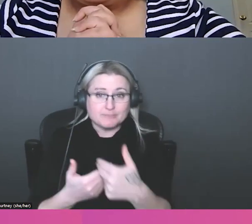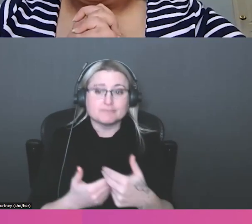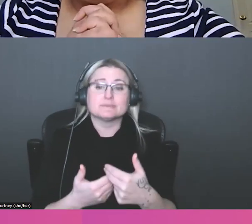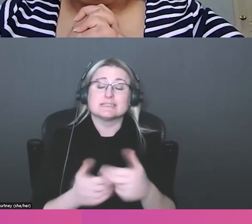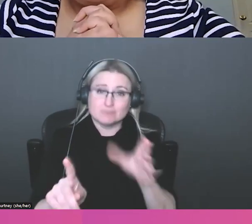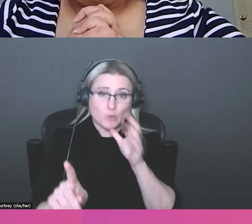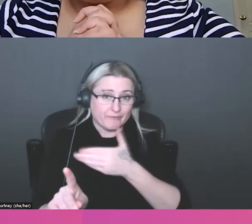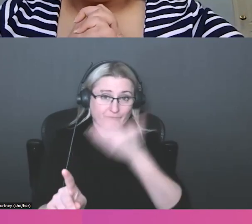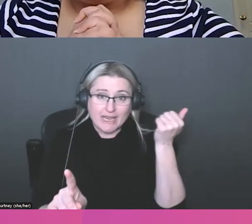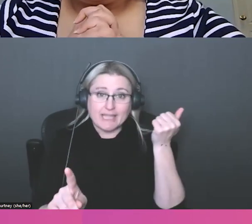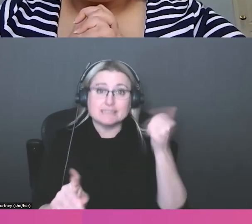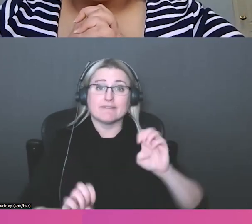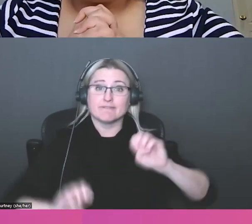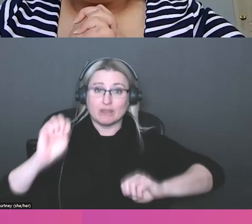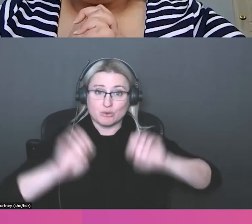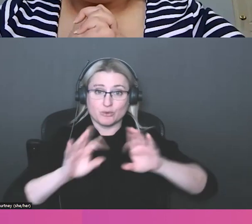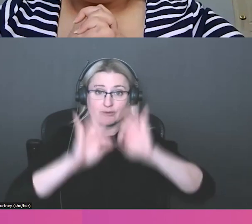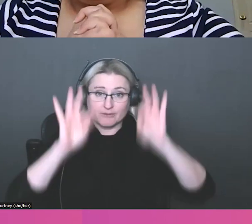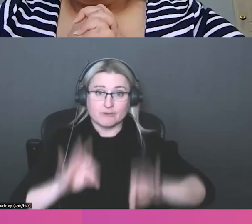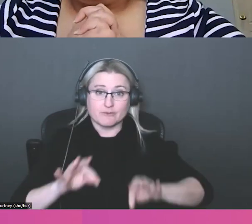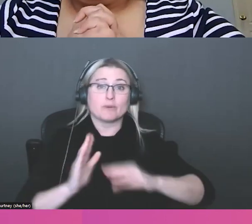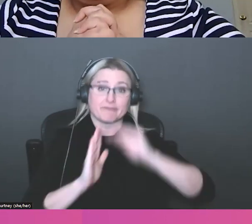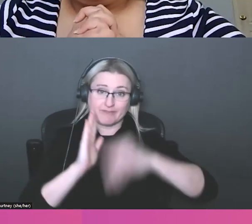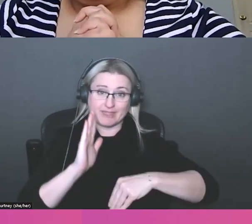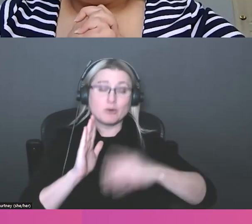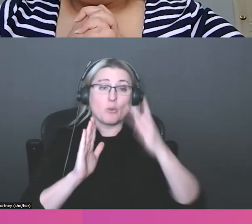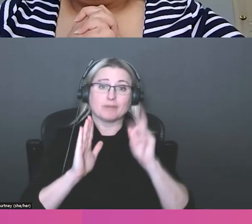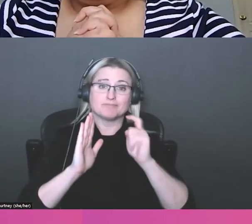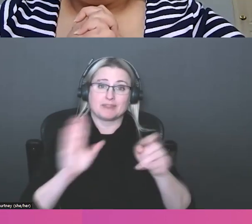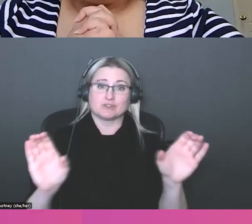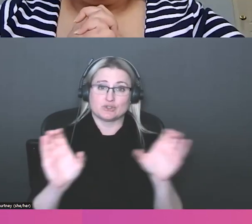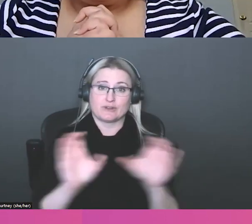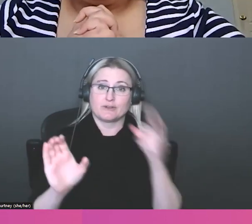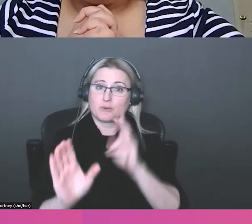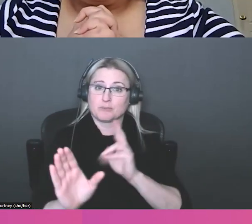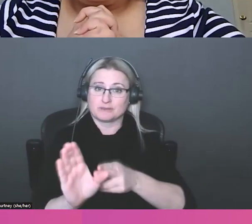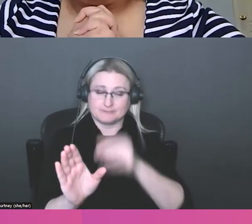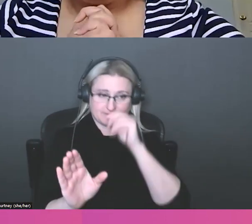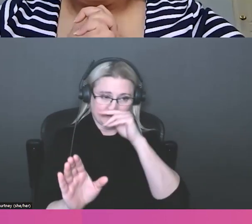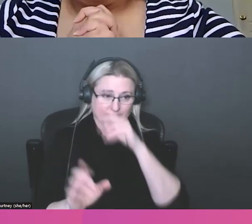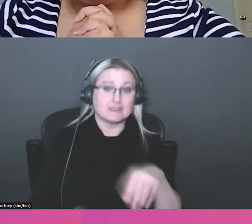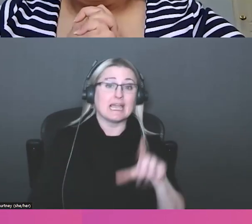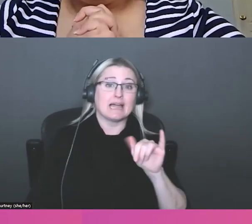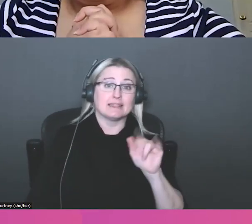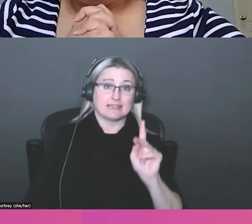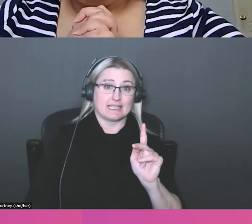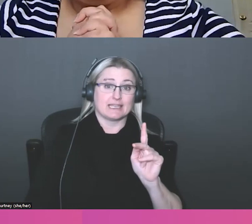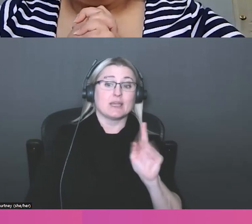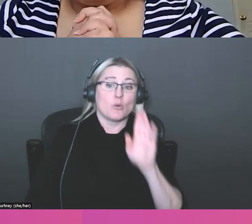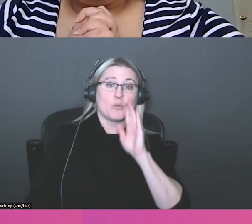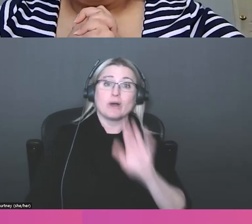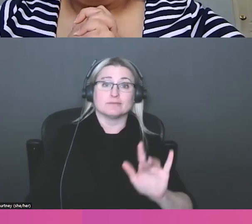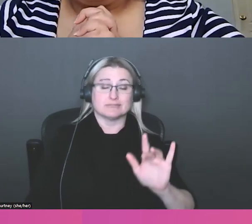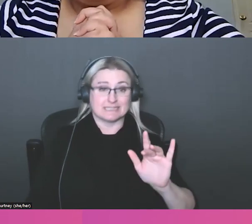don't forget to complete the evaluation form to receive a certificate of participation. A link will automatically open in your